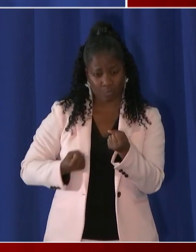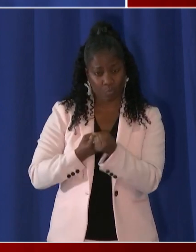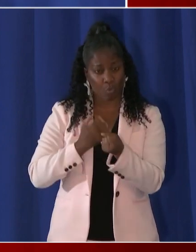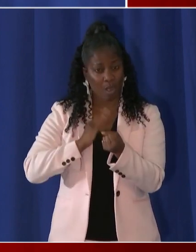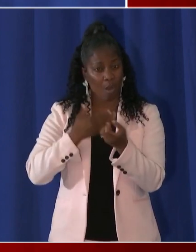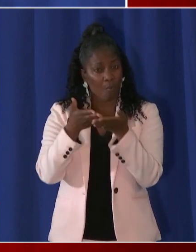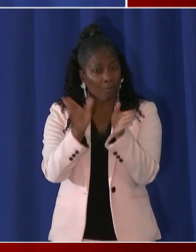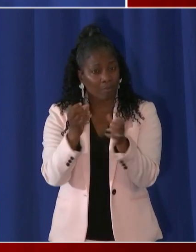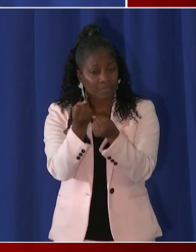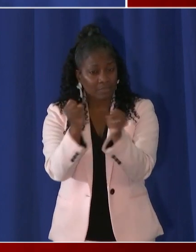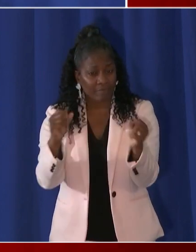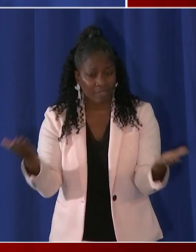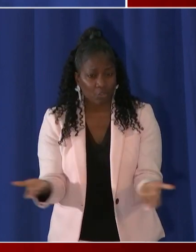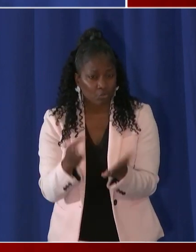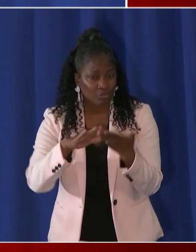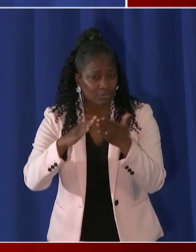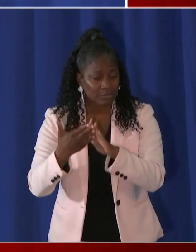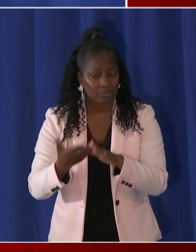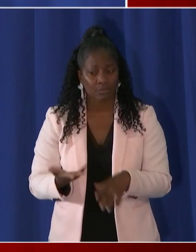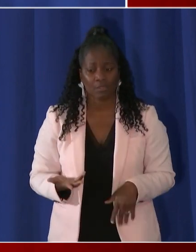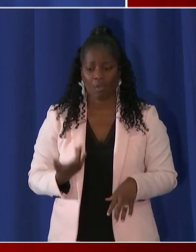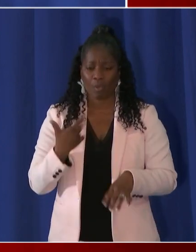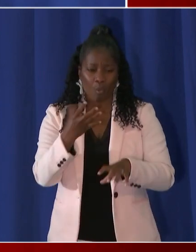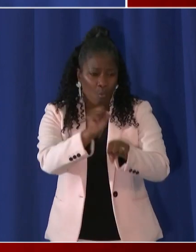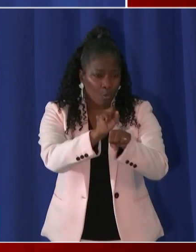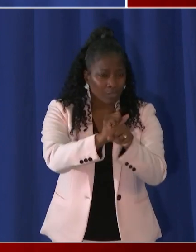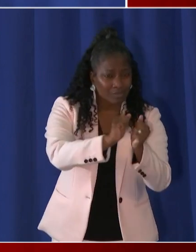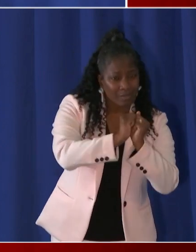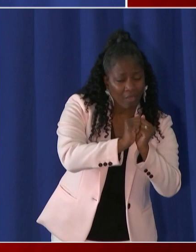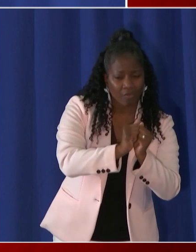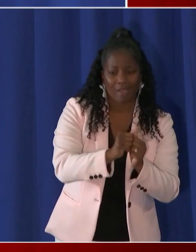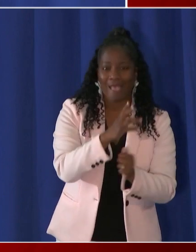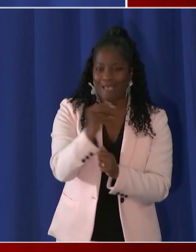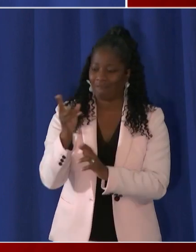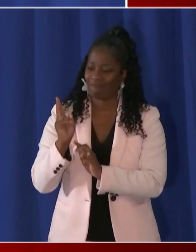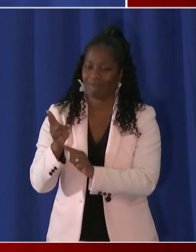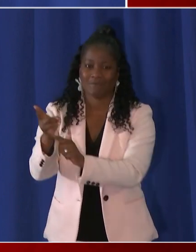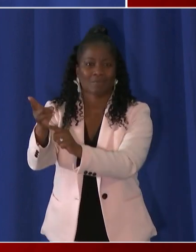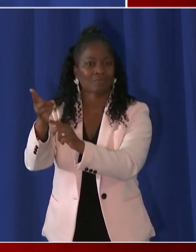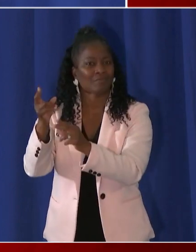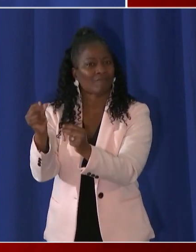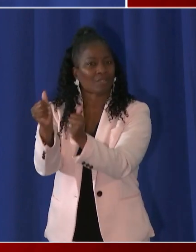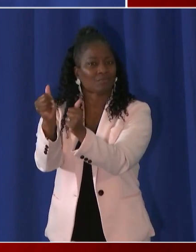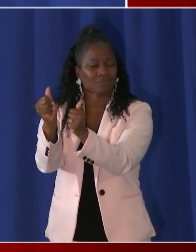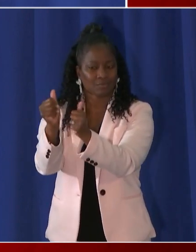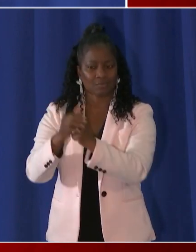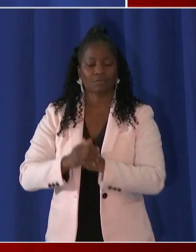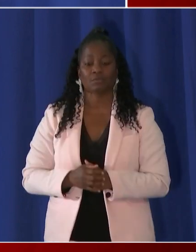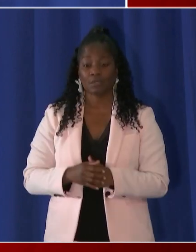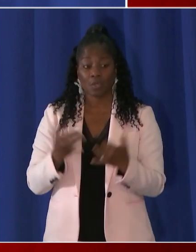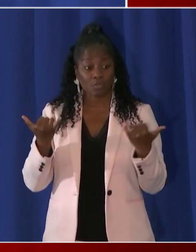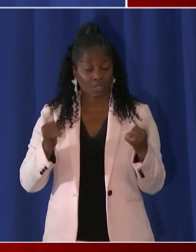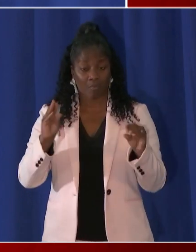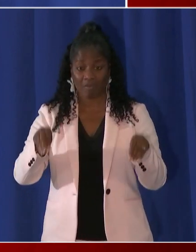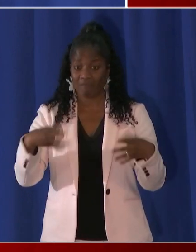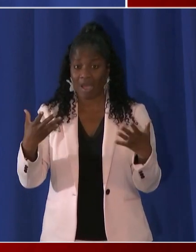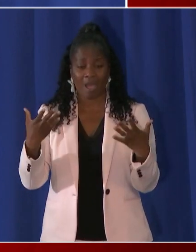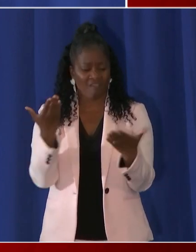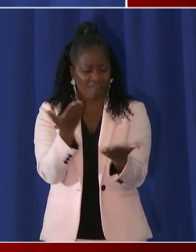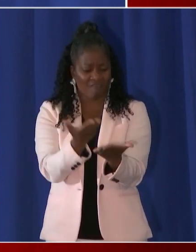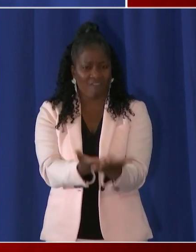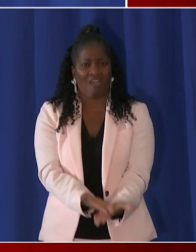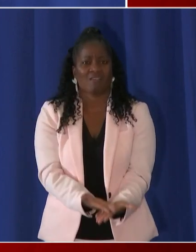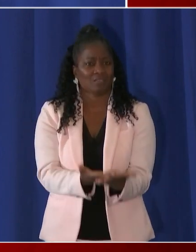city, working together and working urgently. And today we want to provide just the